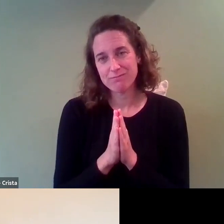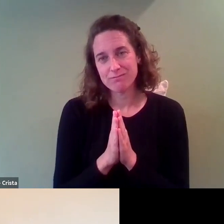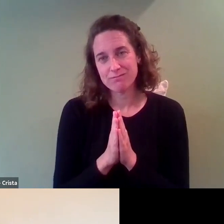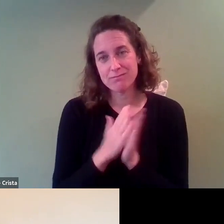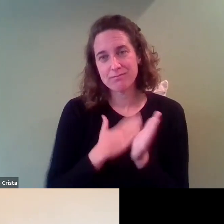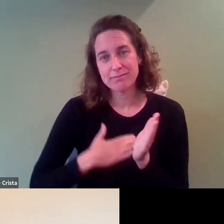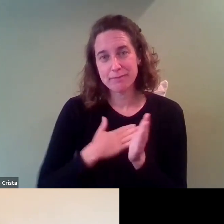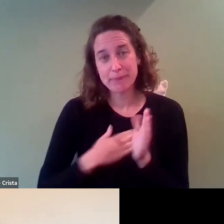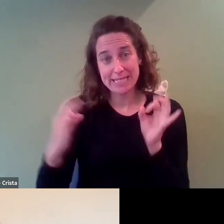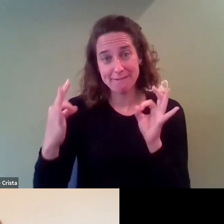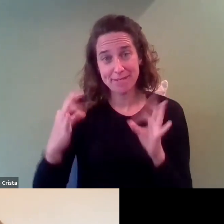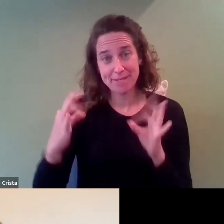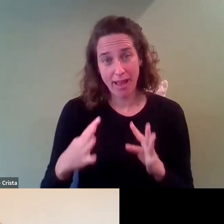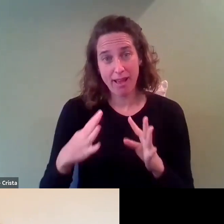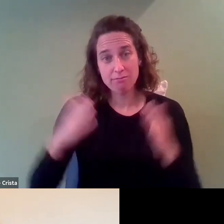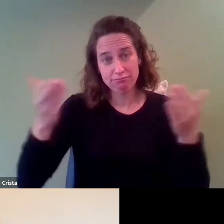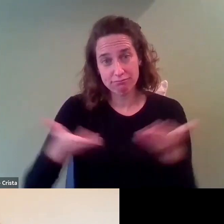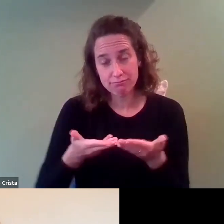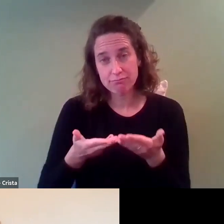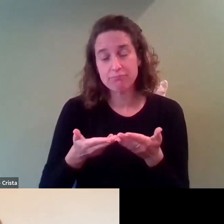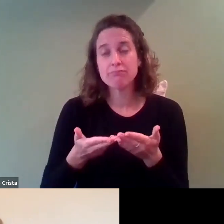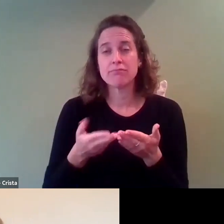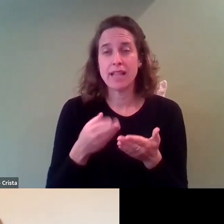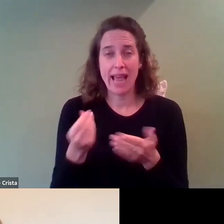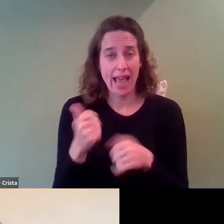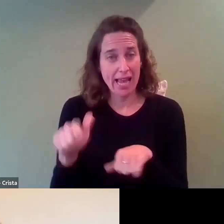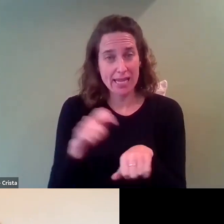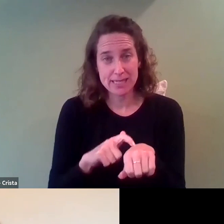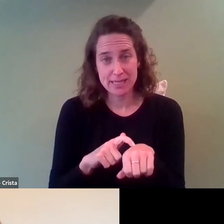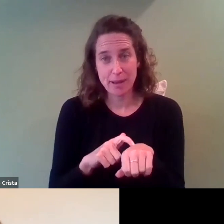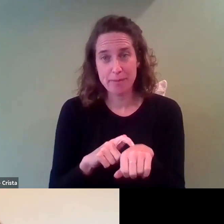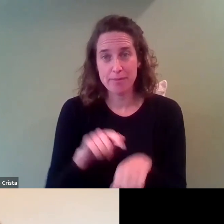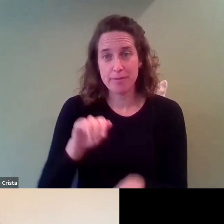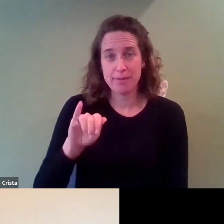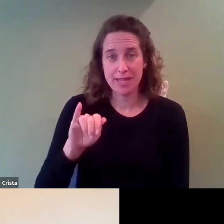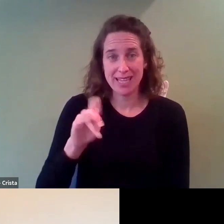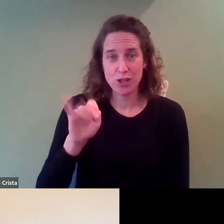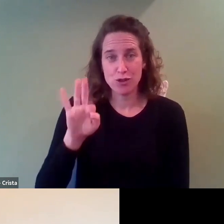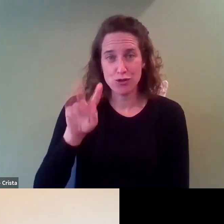send any feedback to us, again, through the survey, but at any time at